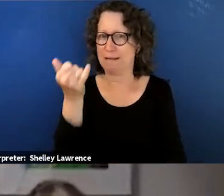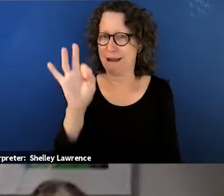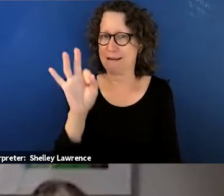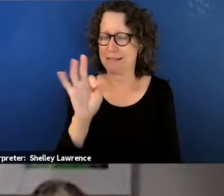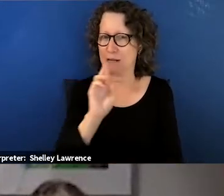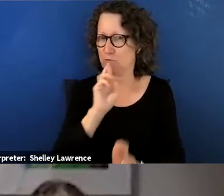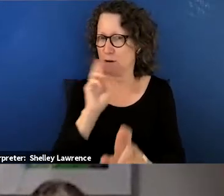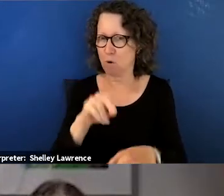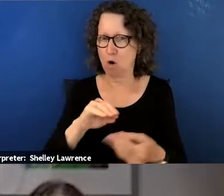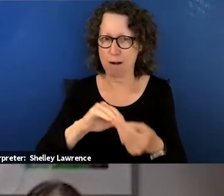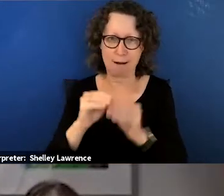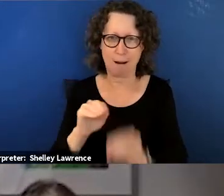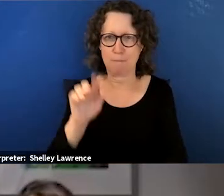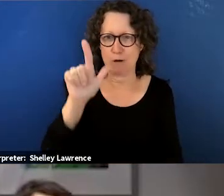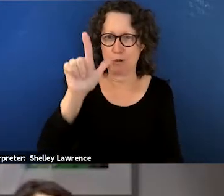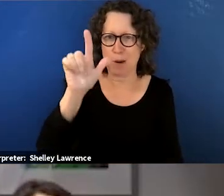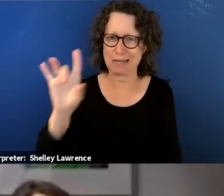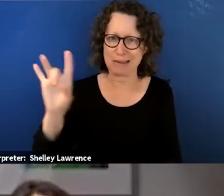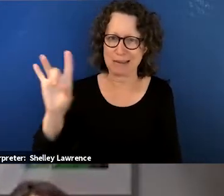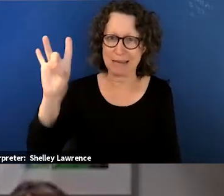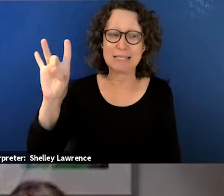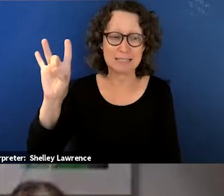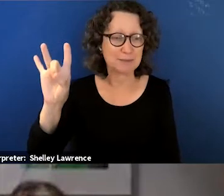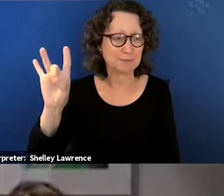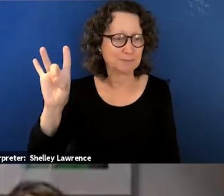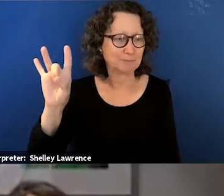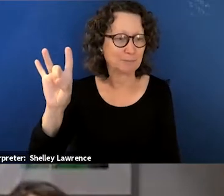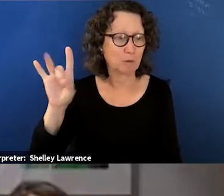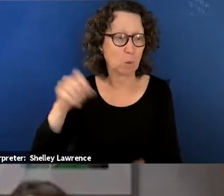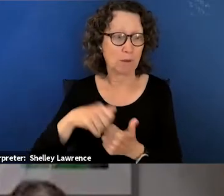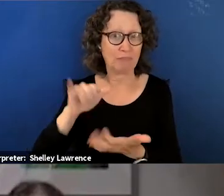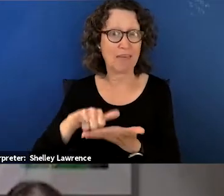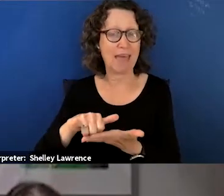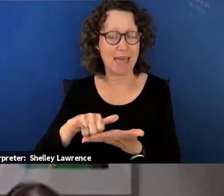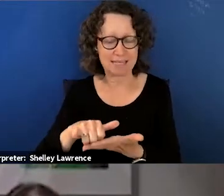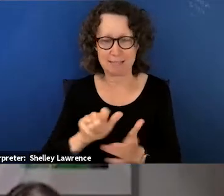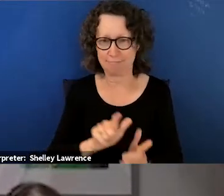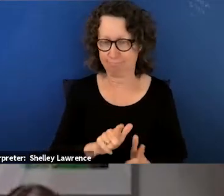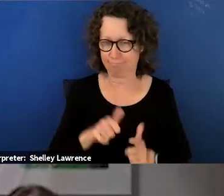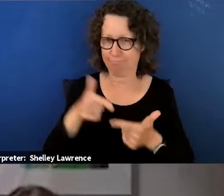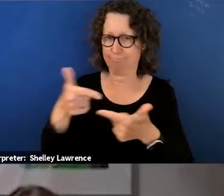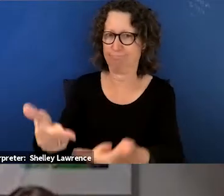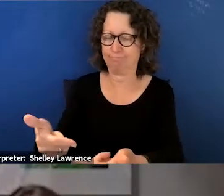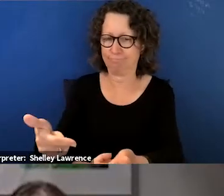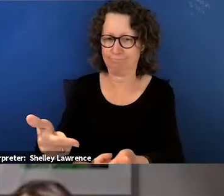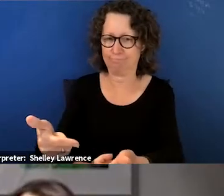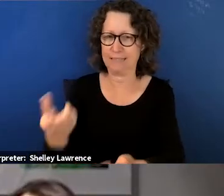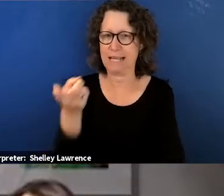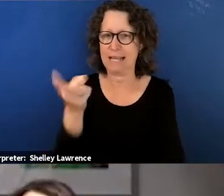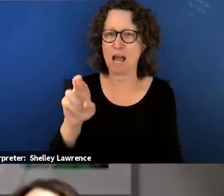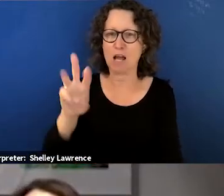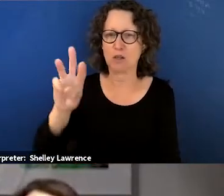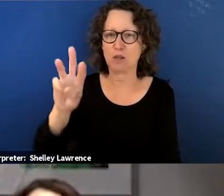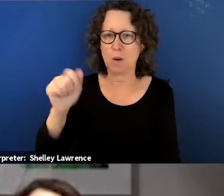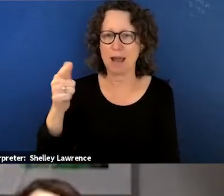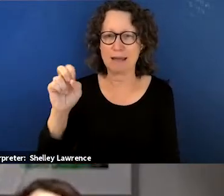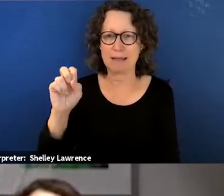report number 28. And with that, I will turn this over to Dr. Wagener.